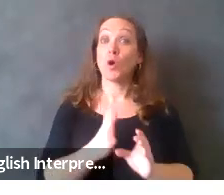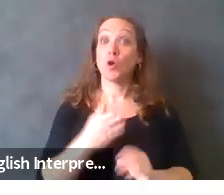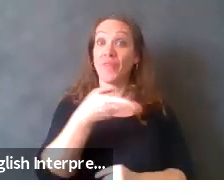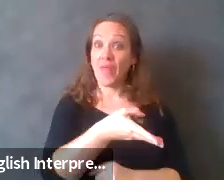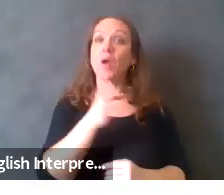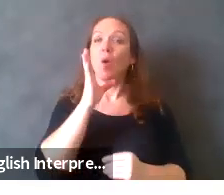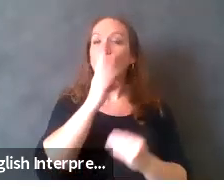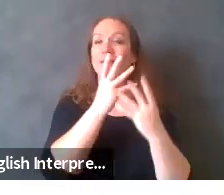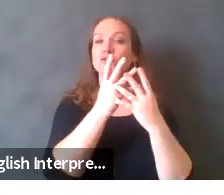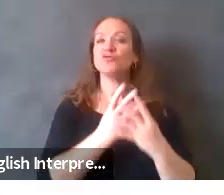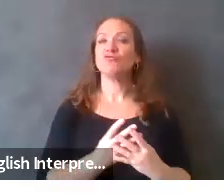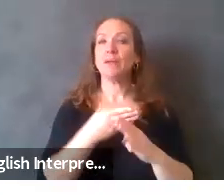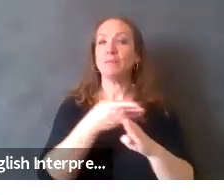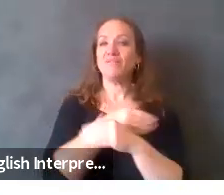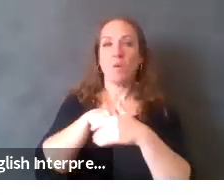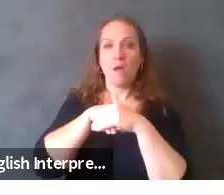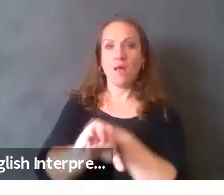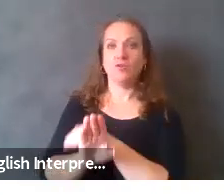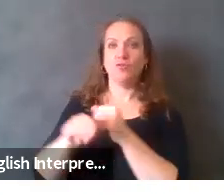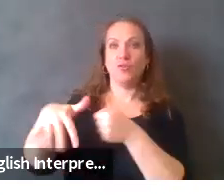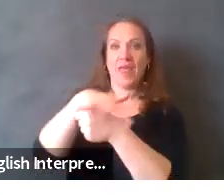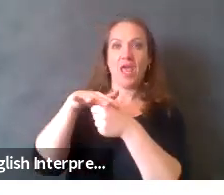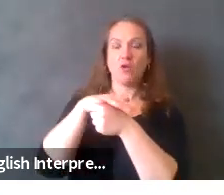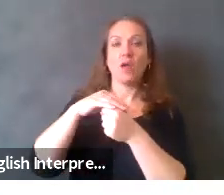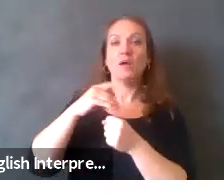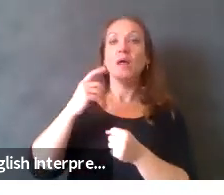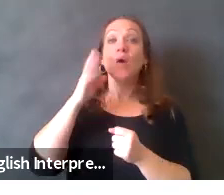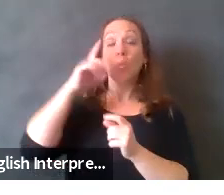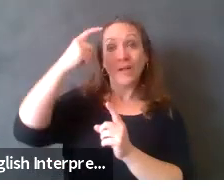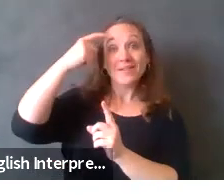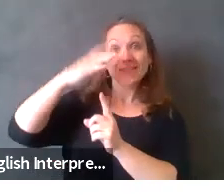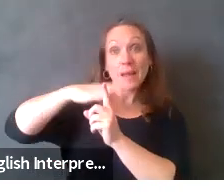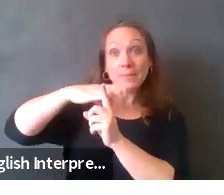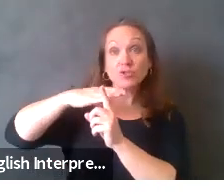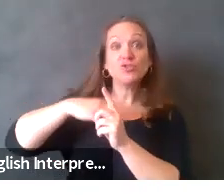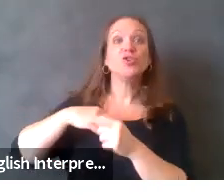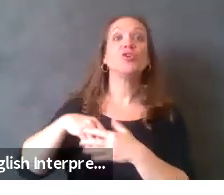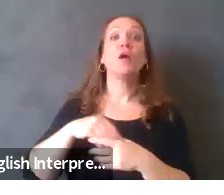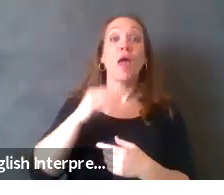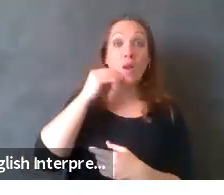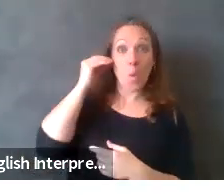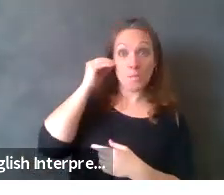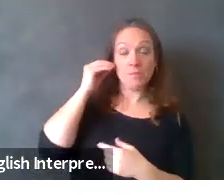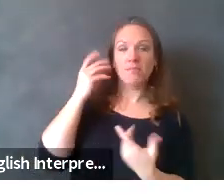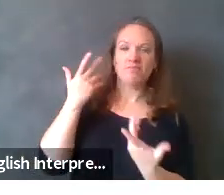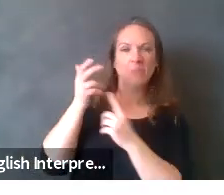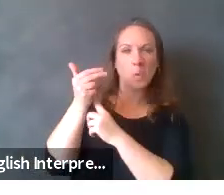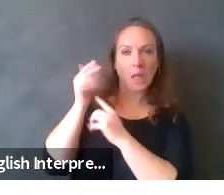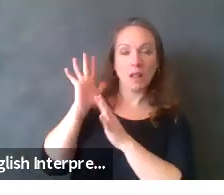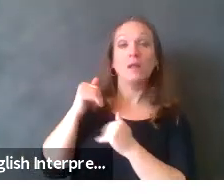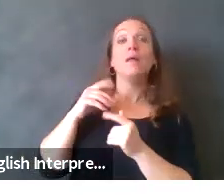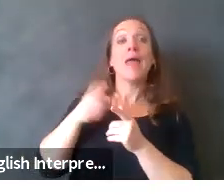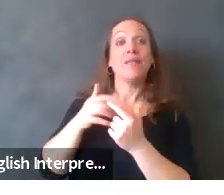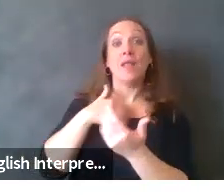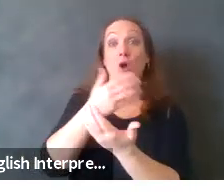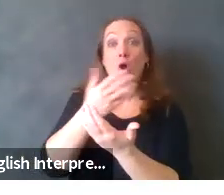screened before entering the work site, so they'll take their temperature in their lodging, and then again, their temperature will be taken